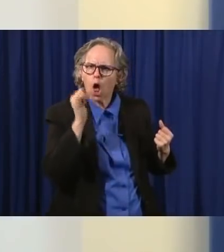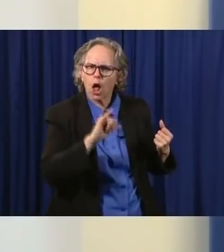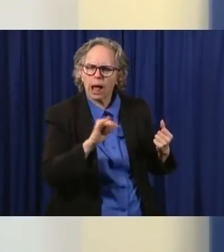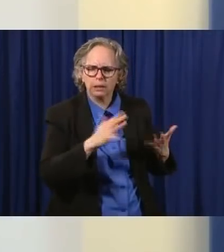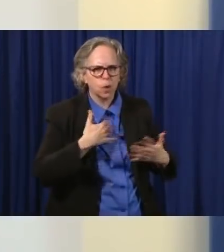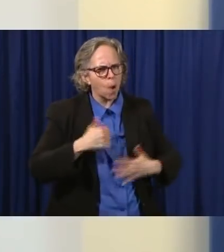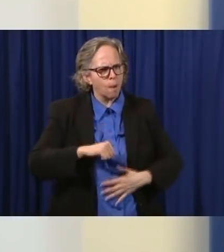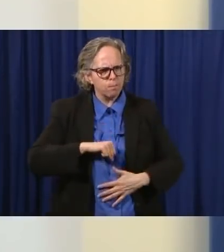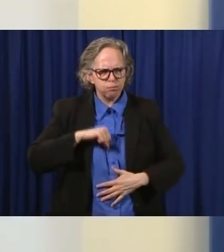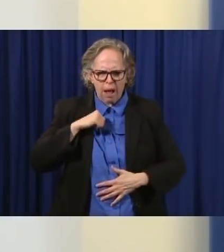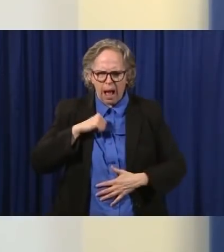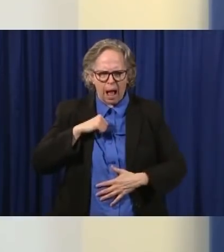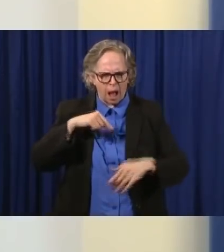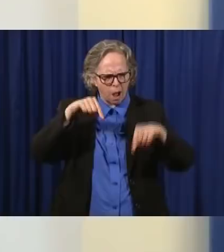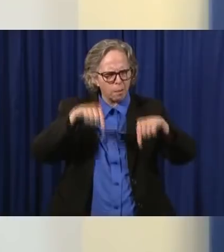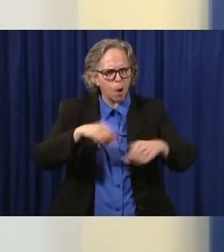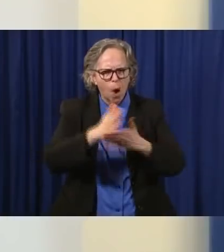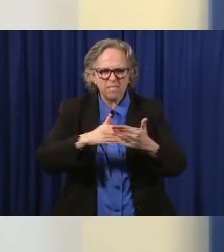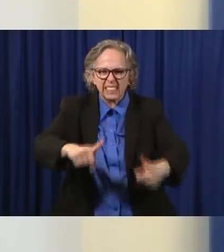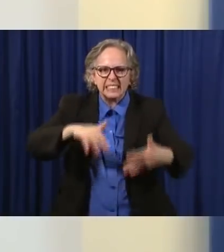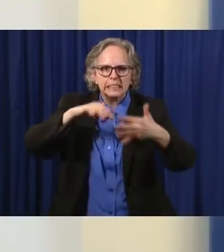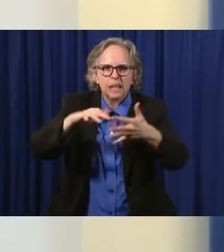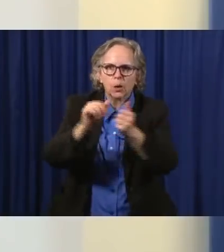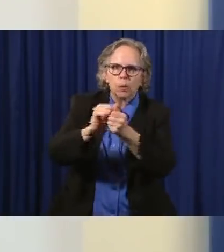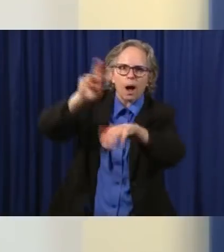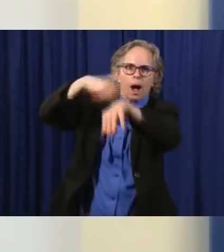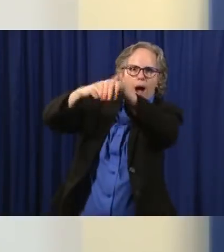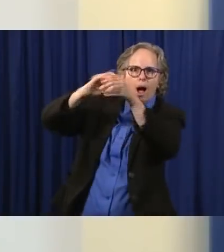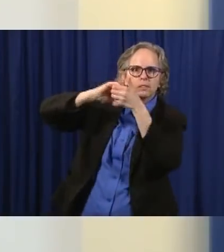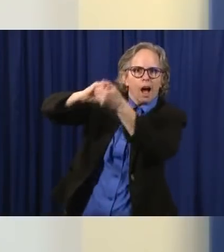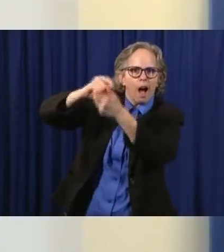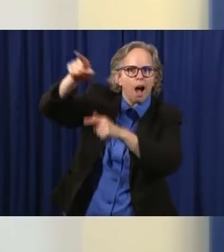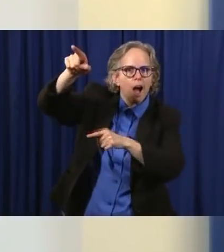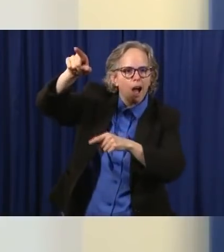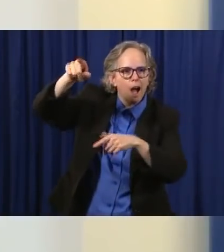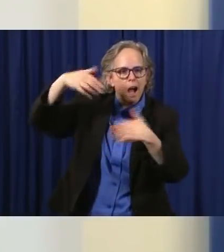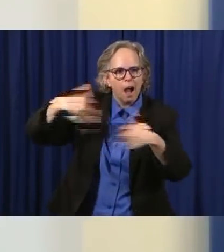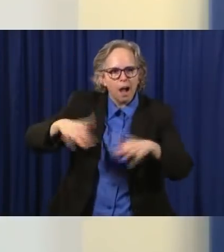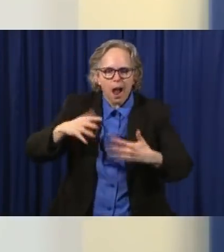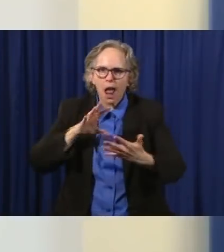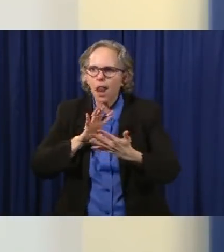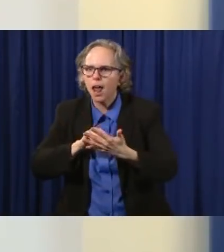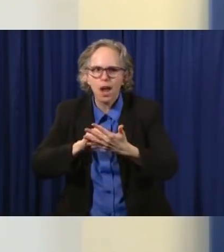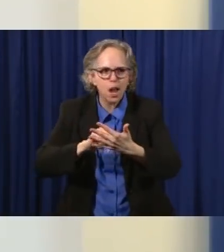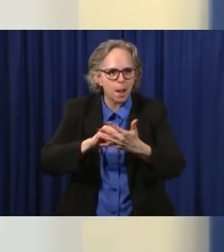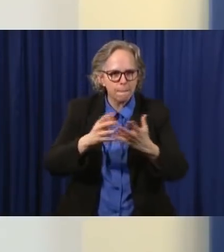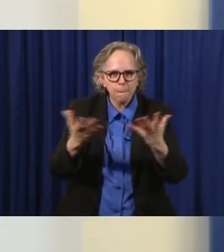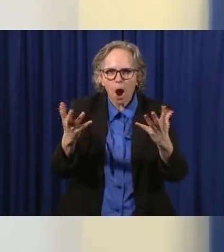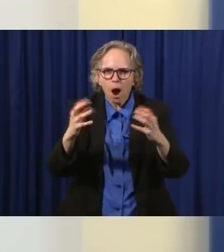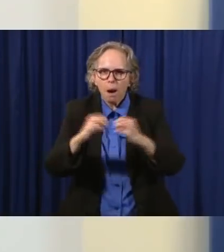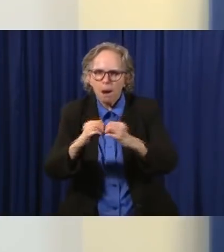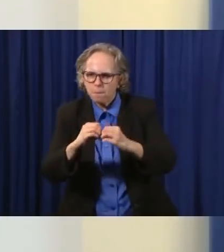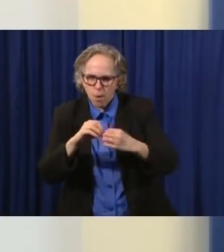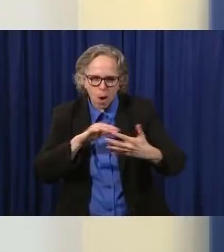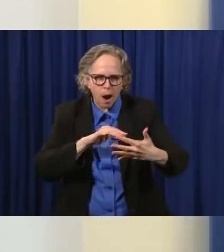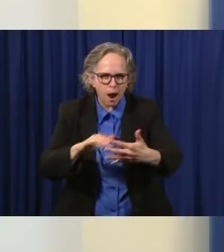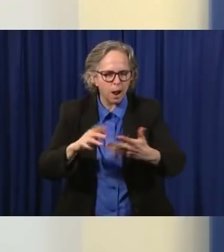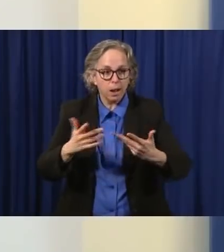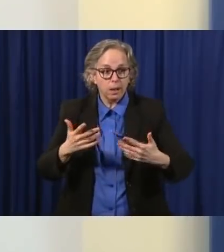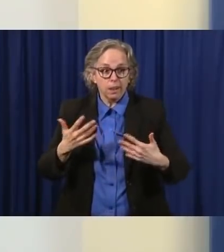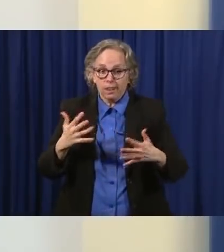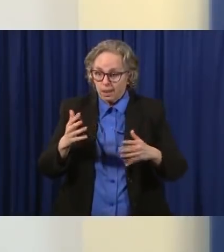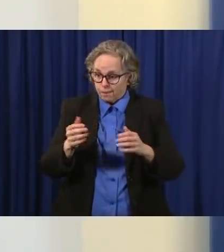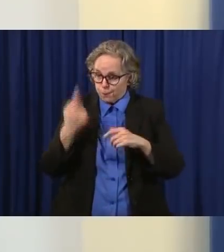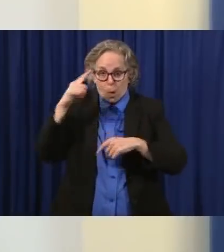that. We want to do our due diligence on all these things, but we also want to learn as much as we can for our country,